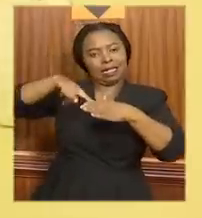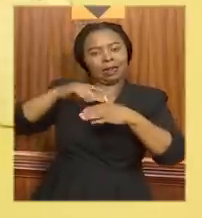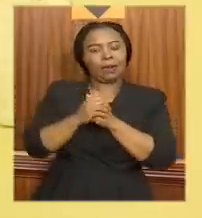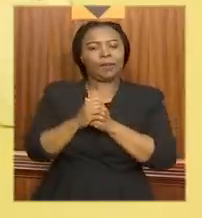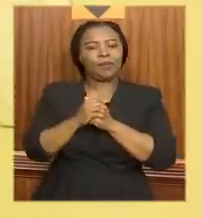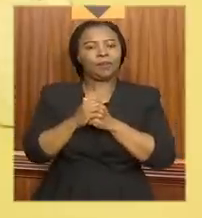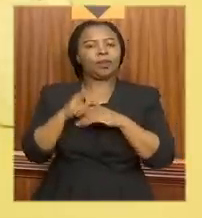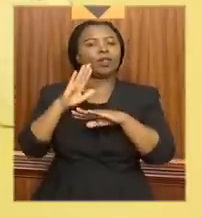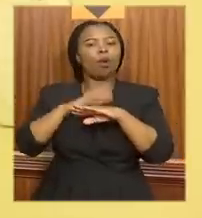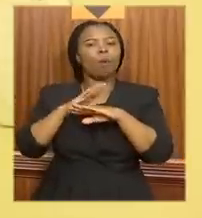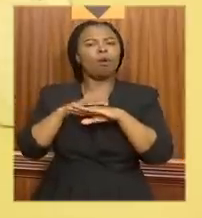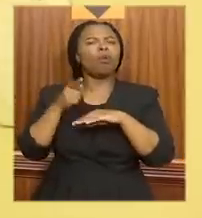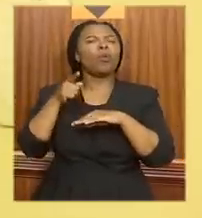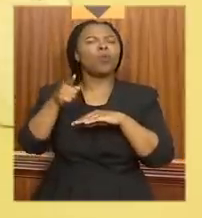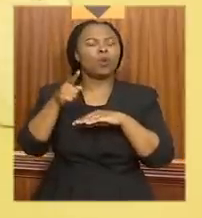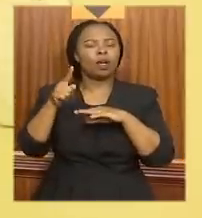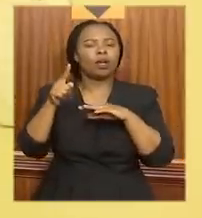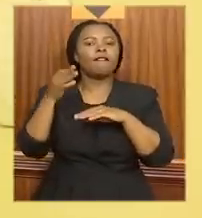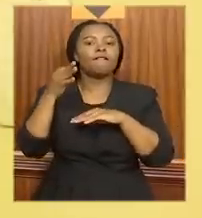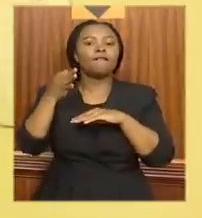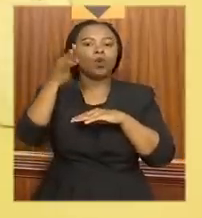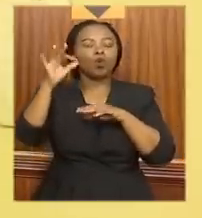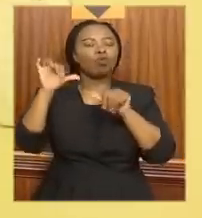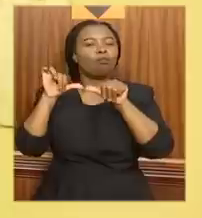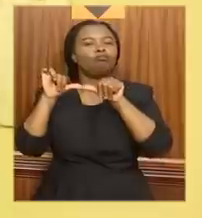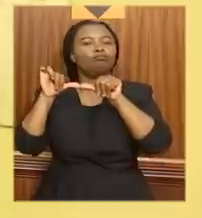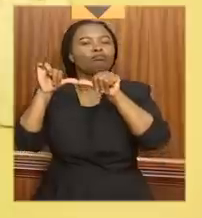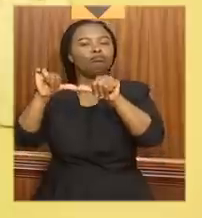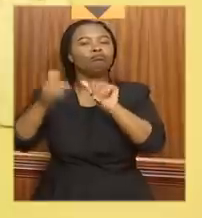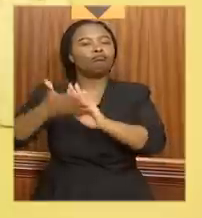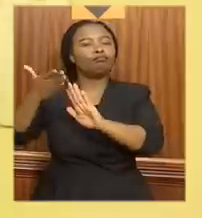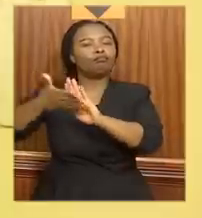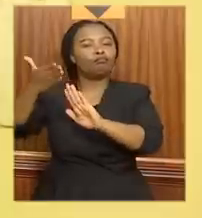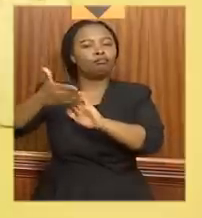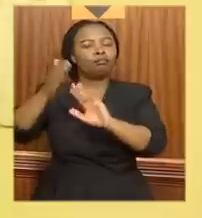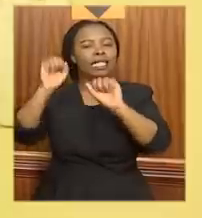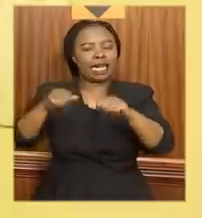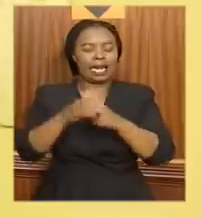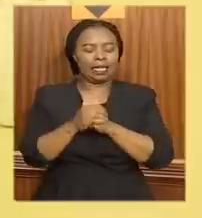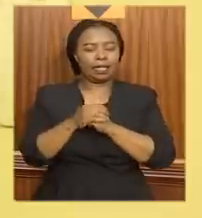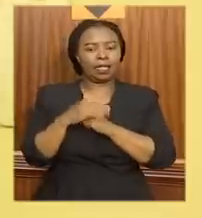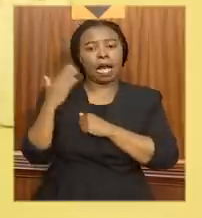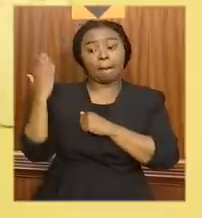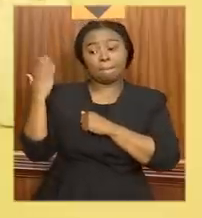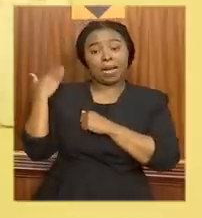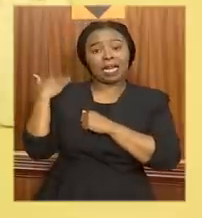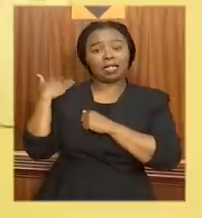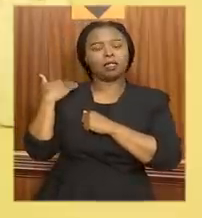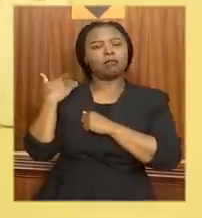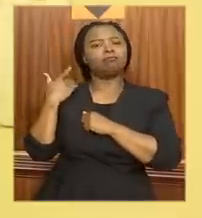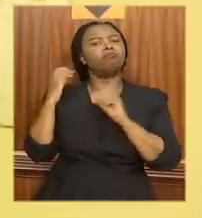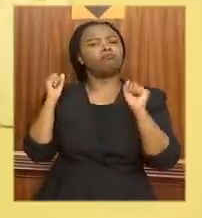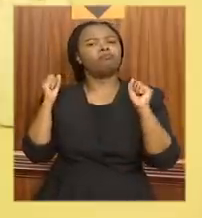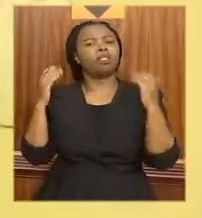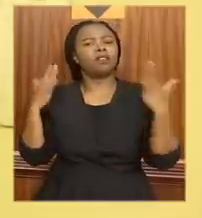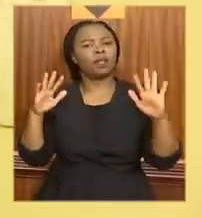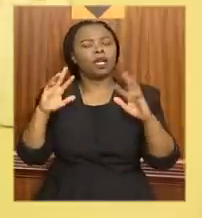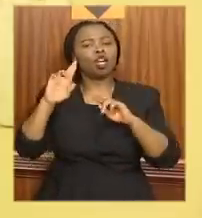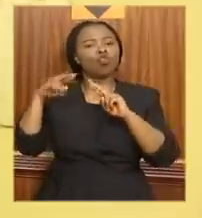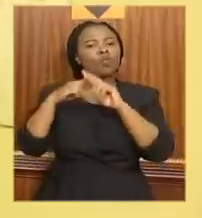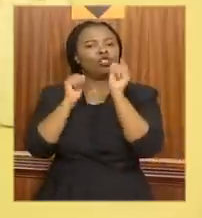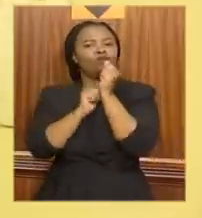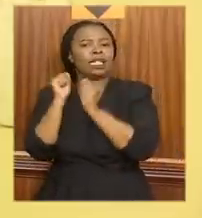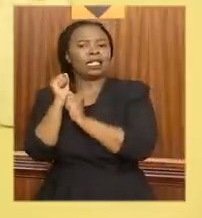for future sustainability. We have spoken in the past about restructuring Eskom, which will